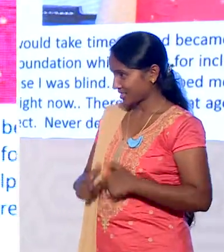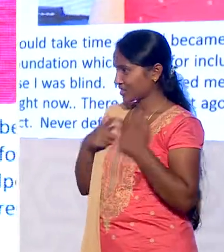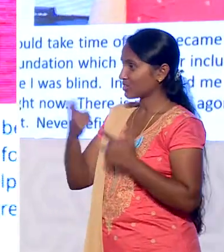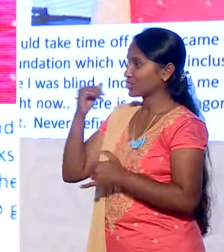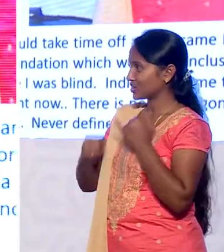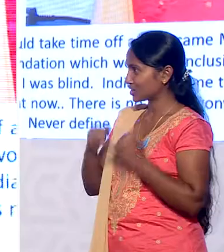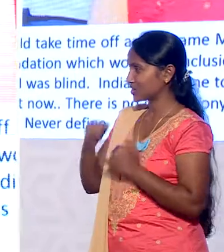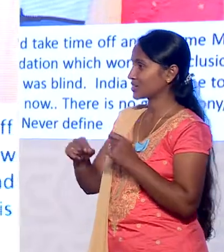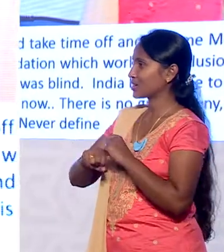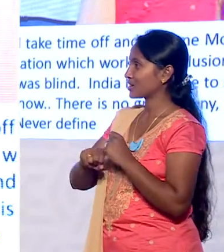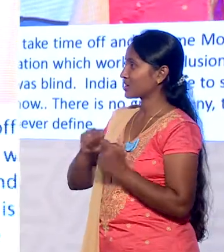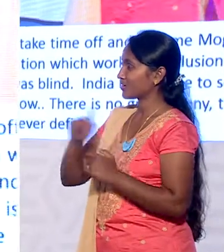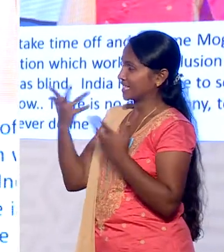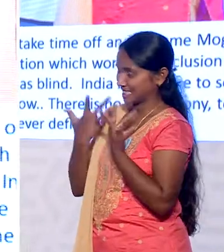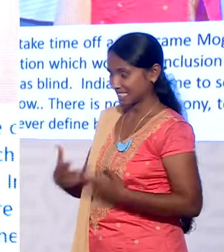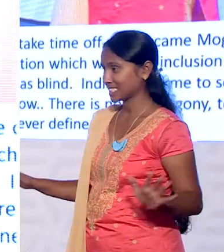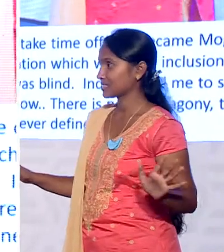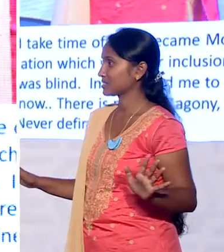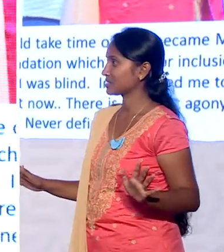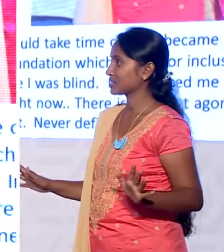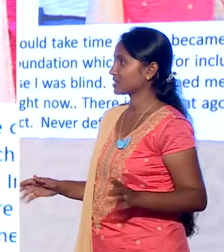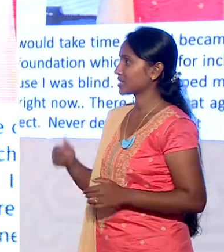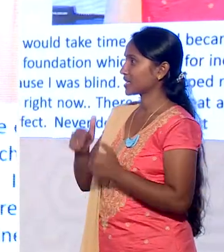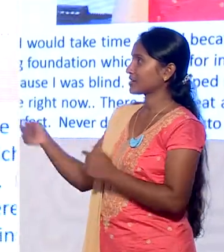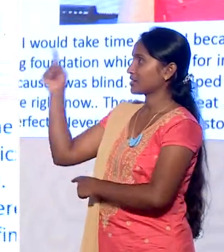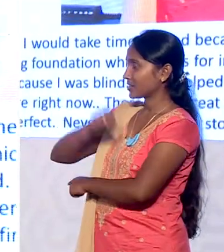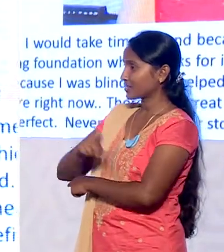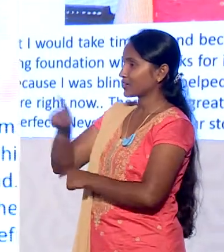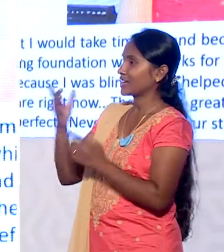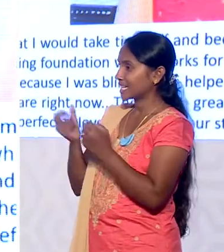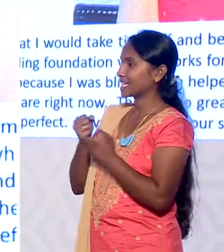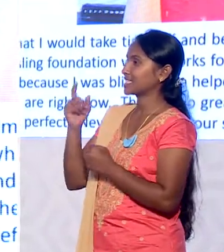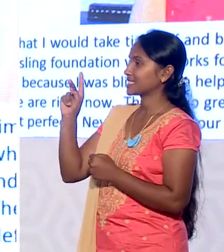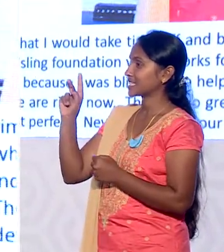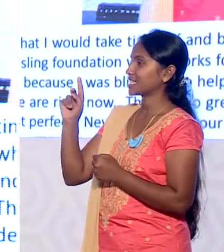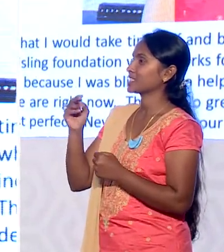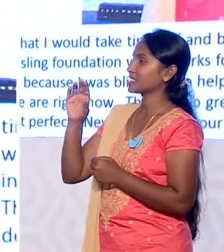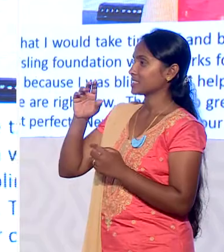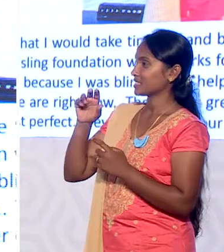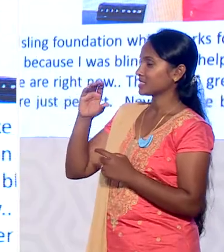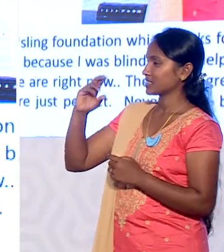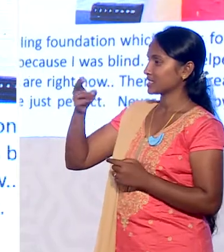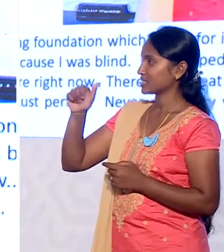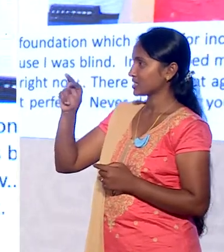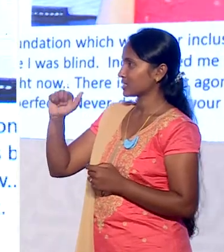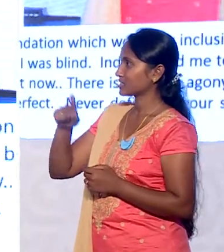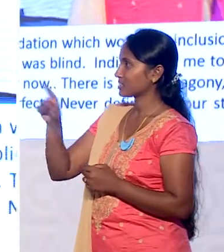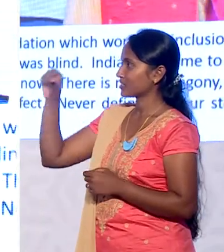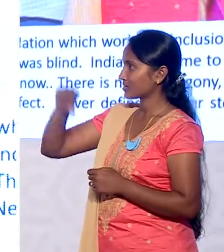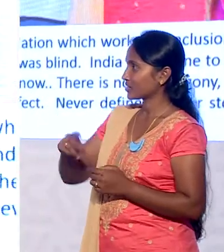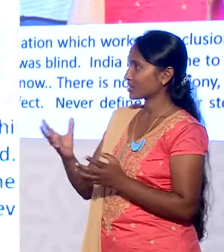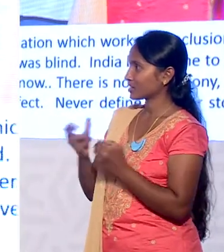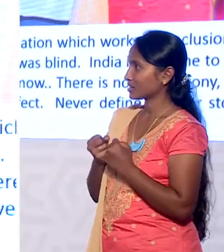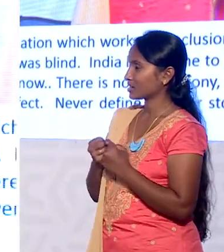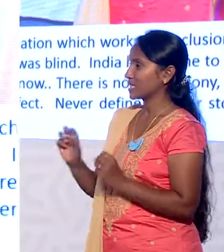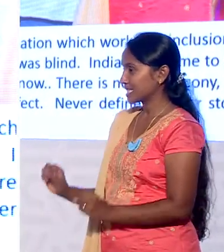story or these bios or anything like it. Every day you get a second chance. I've had more failures than you ever even knew. I've had to shut down companies,